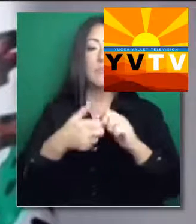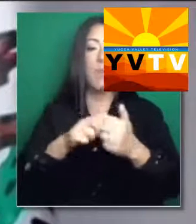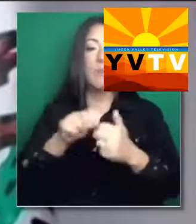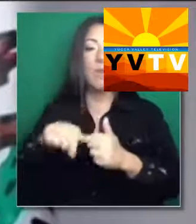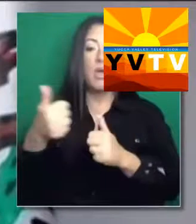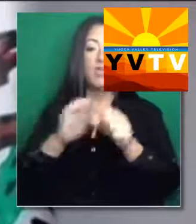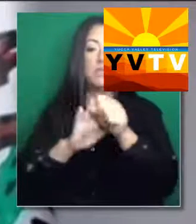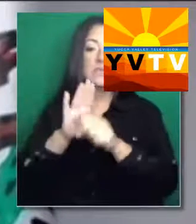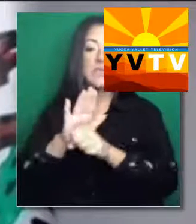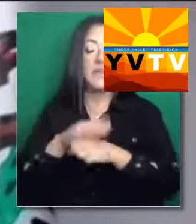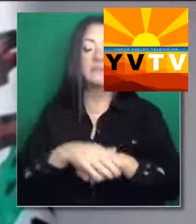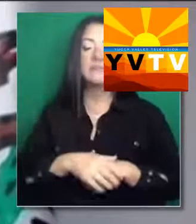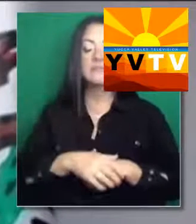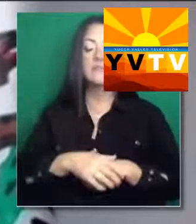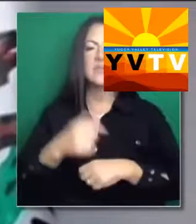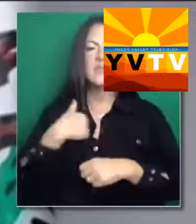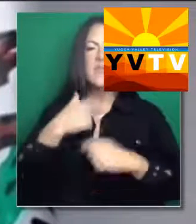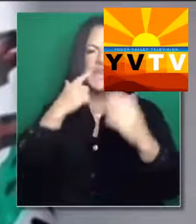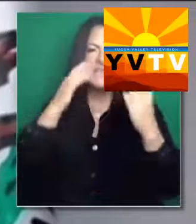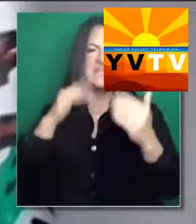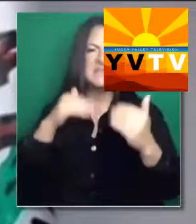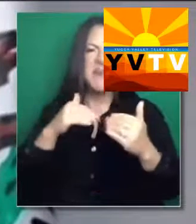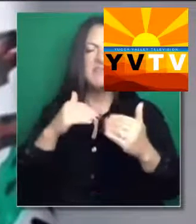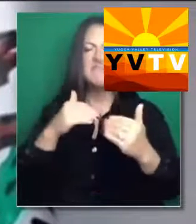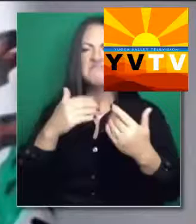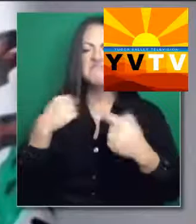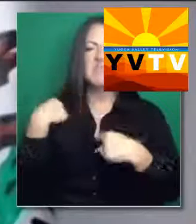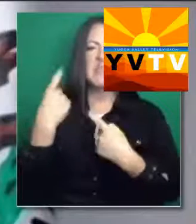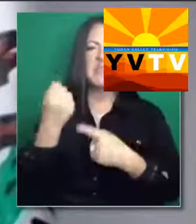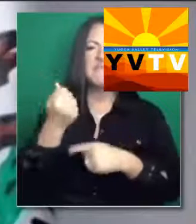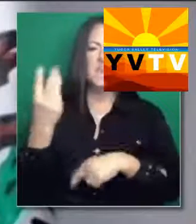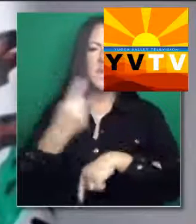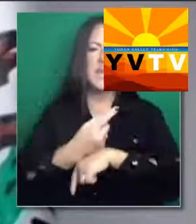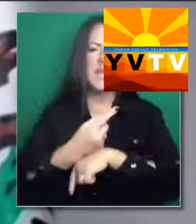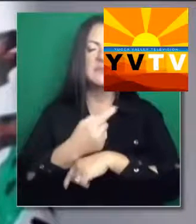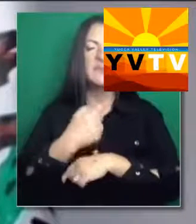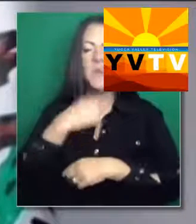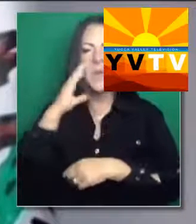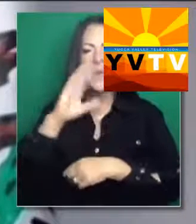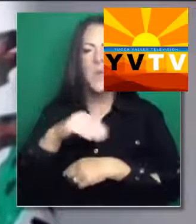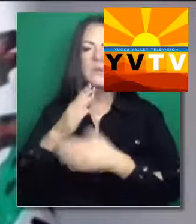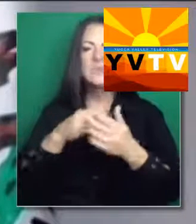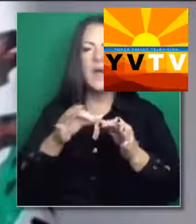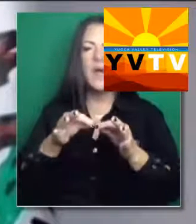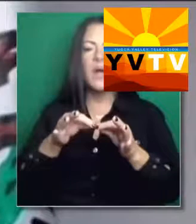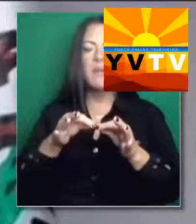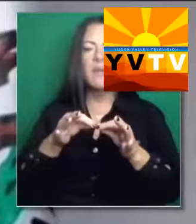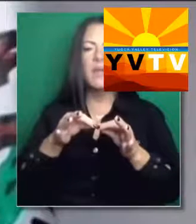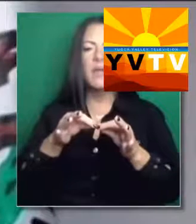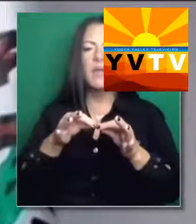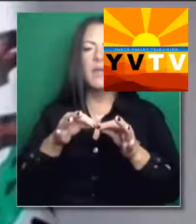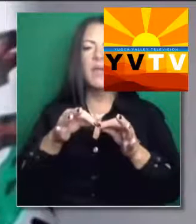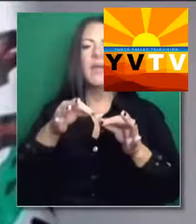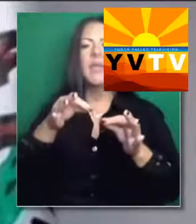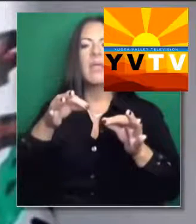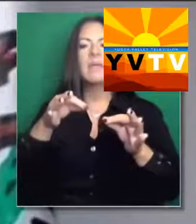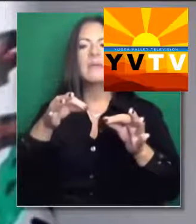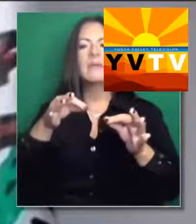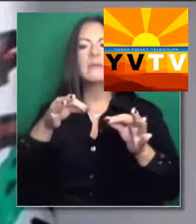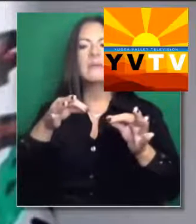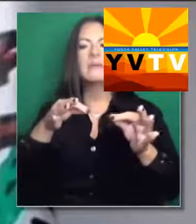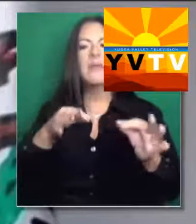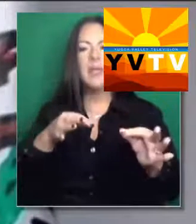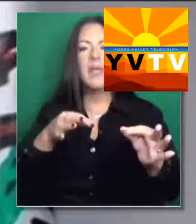we expected that over the last few days that there is some delay in getting the data put into